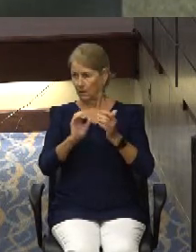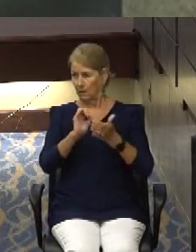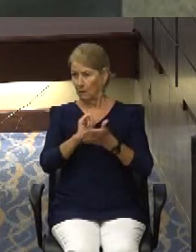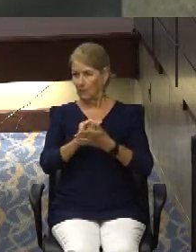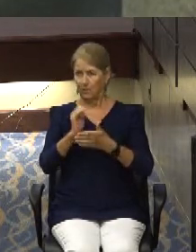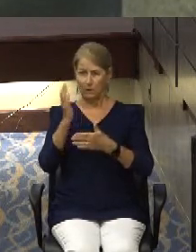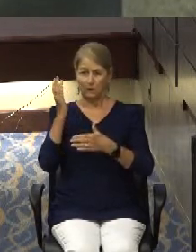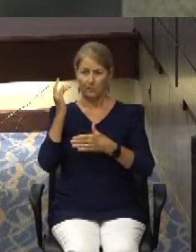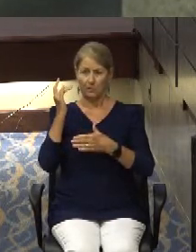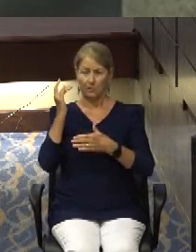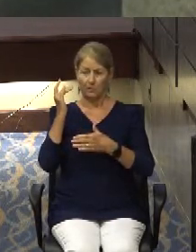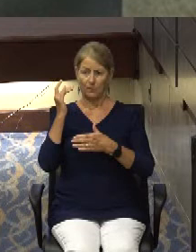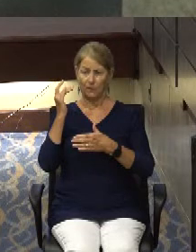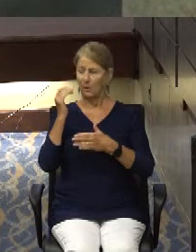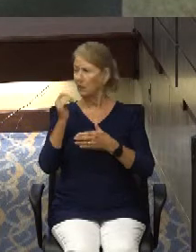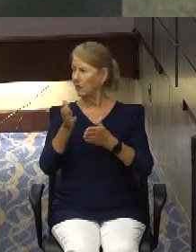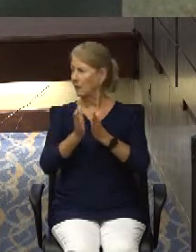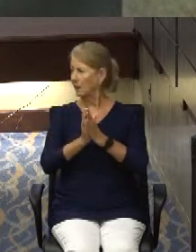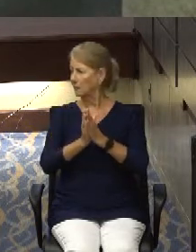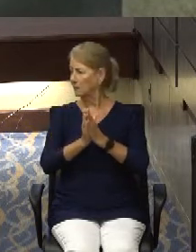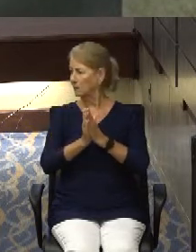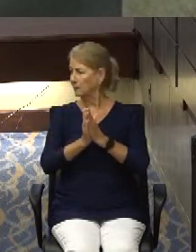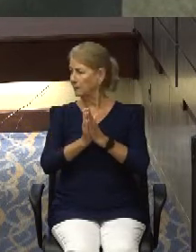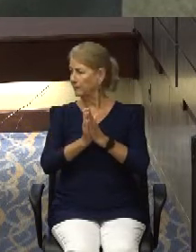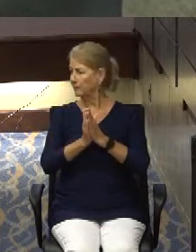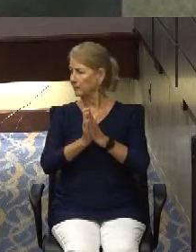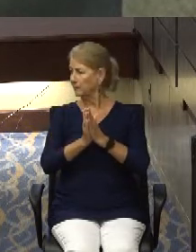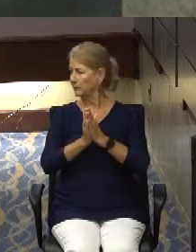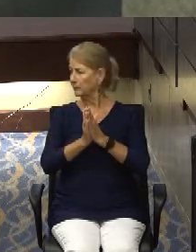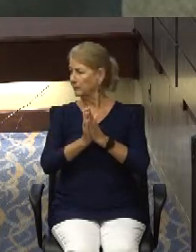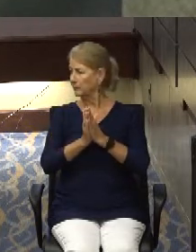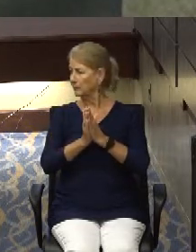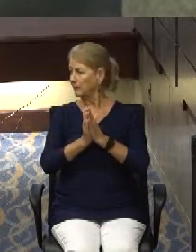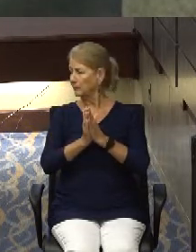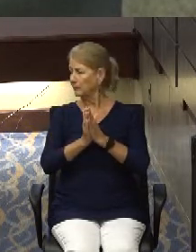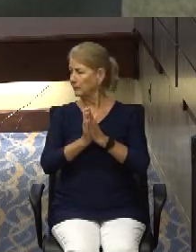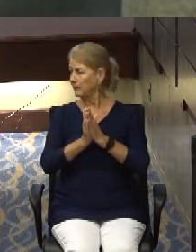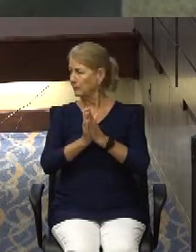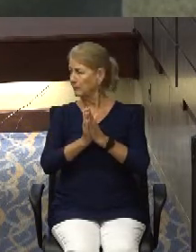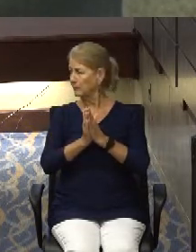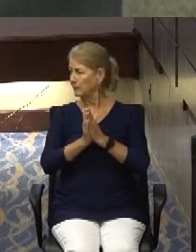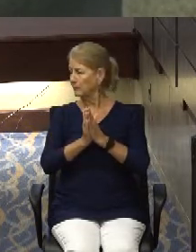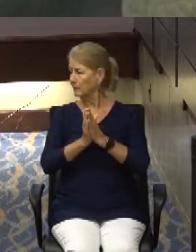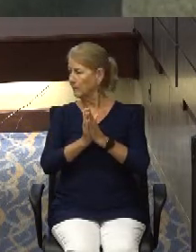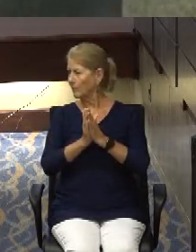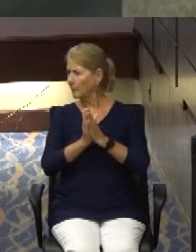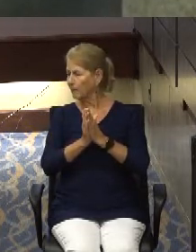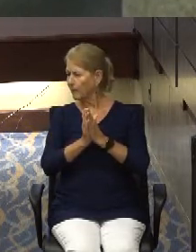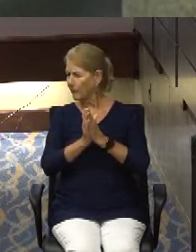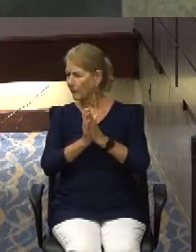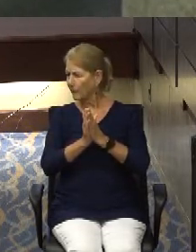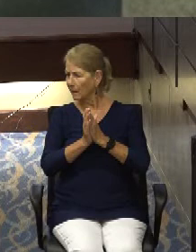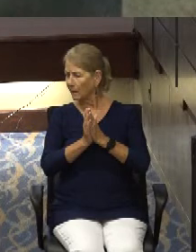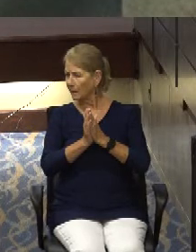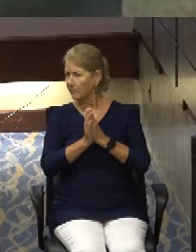Yeah, navigating. Just trying to. Yeah, we can talk. Yeah, let's just thank you,